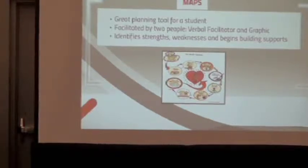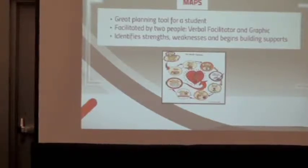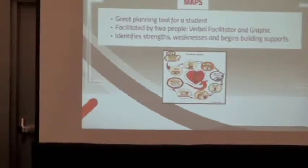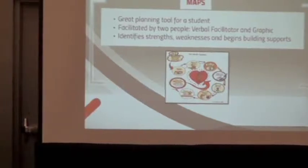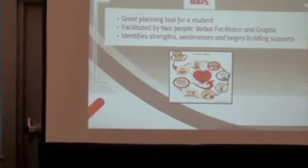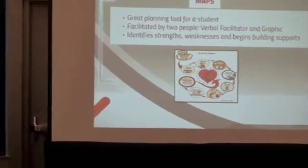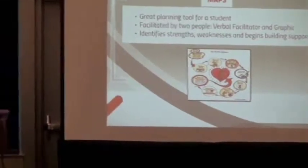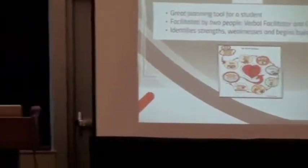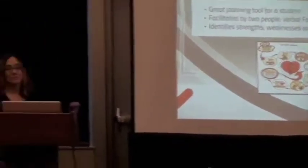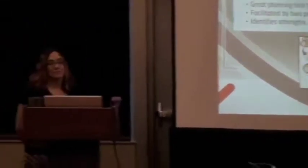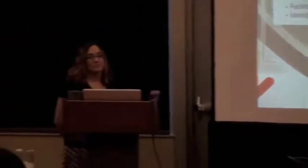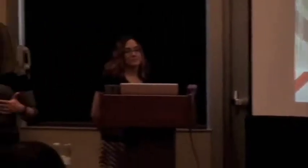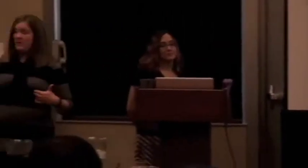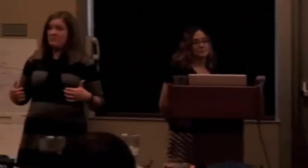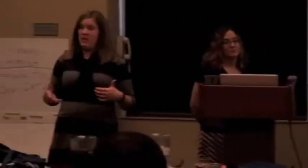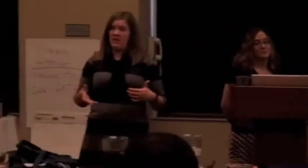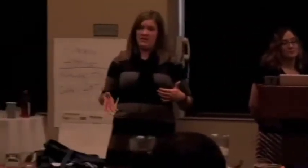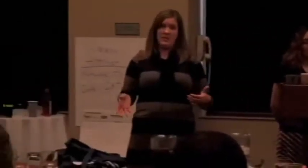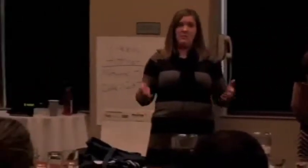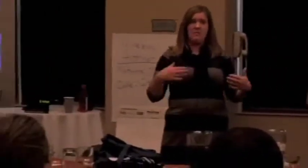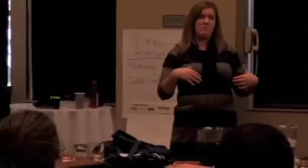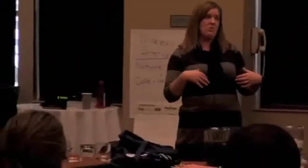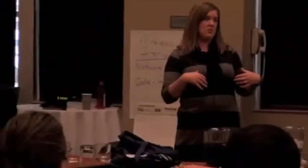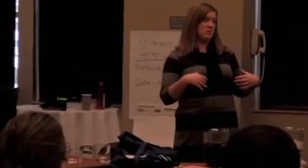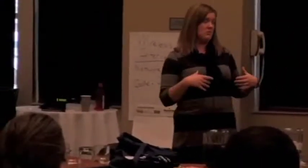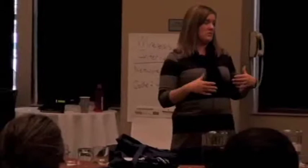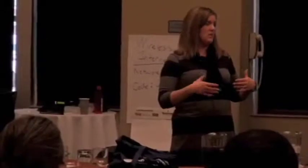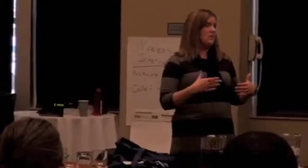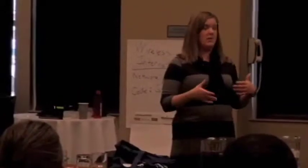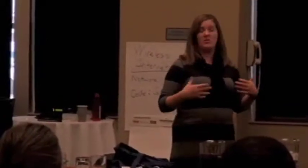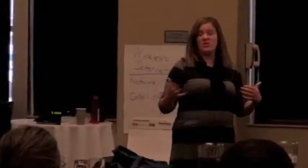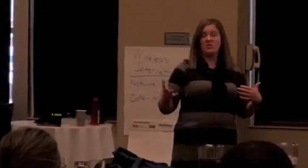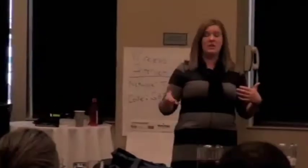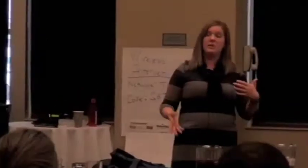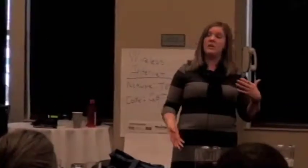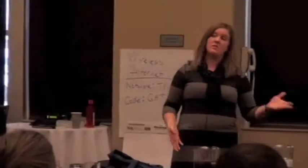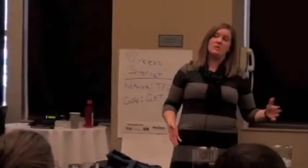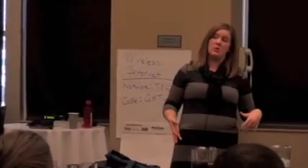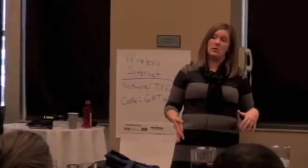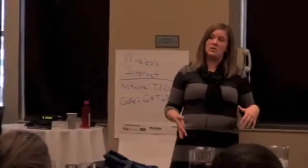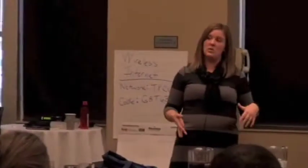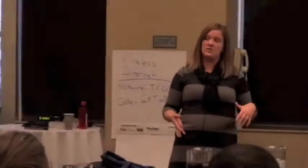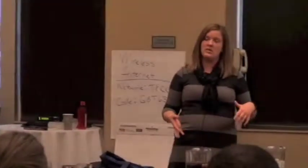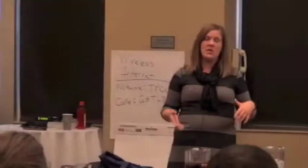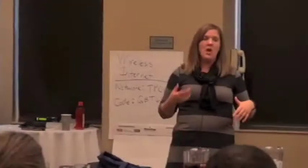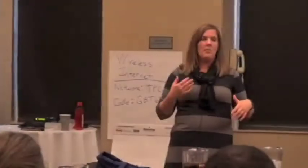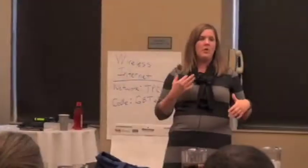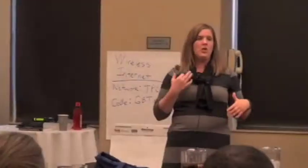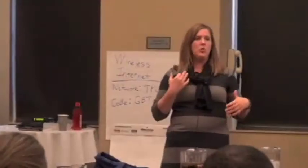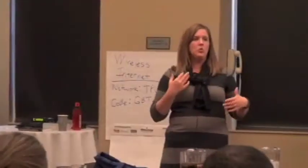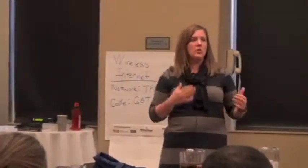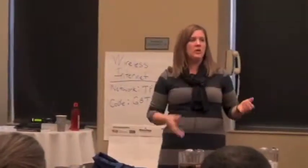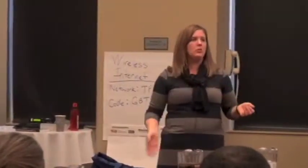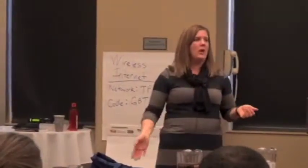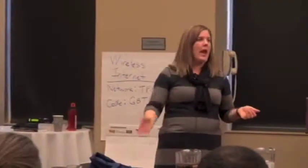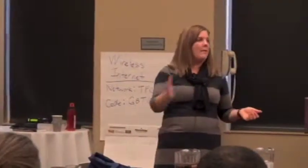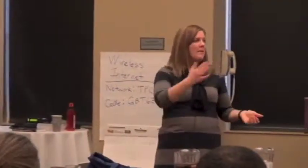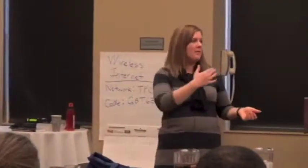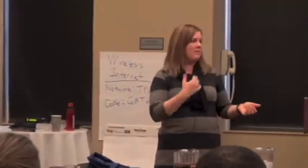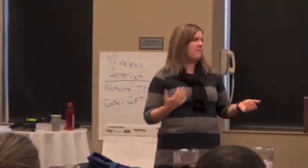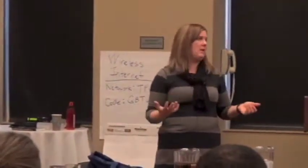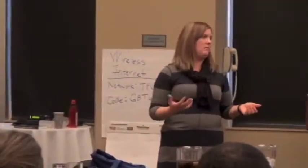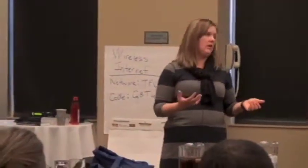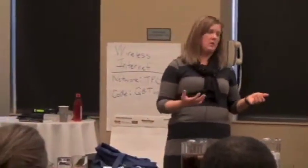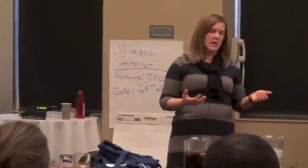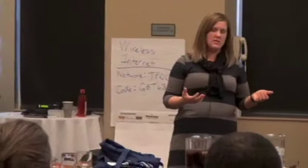like 15 or 20 people at this meeting. Some of them know the students. Some of them are just there because of their resources, but you really wrap